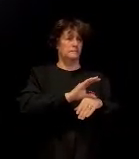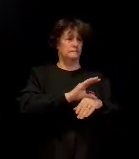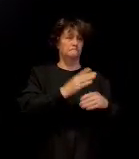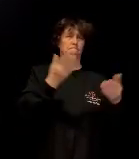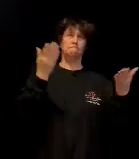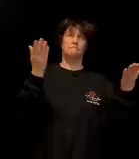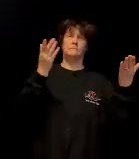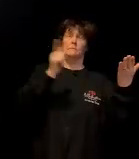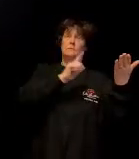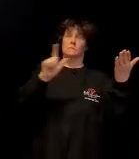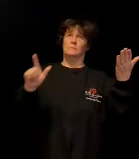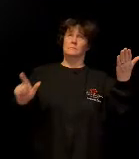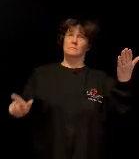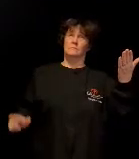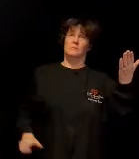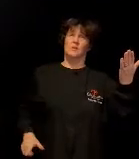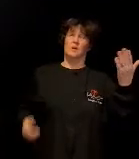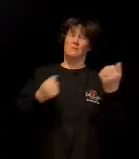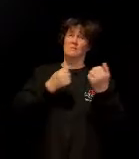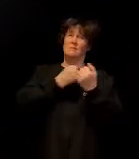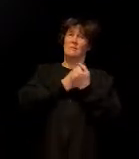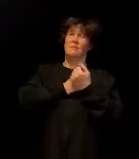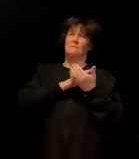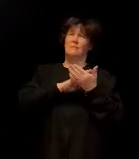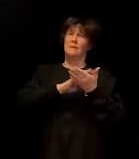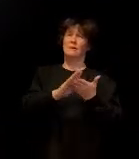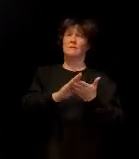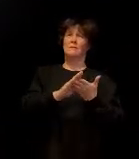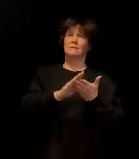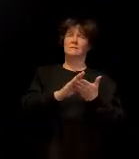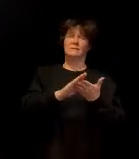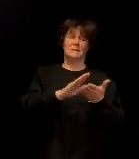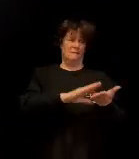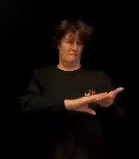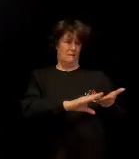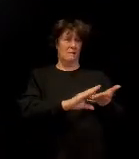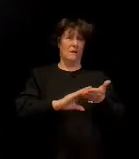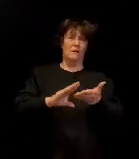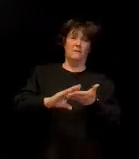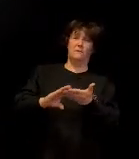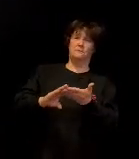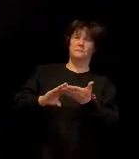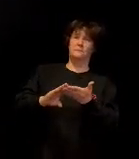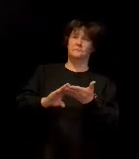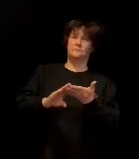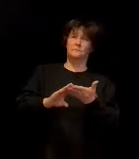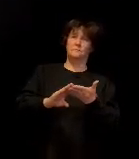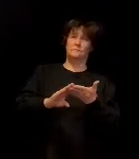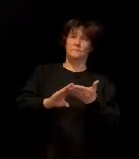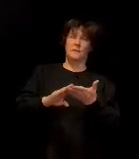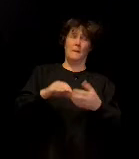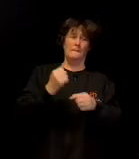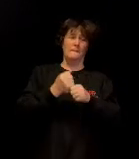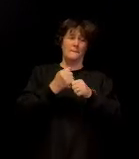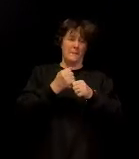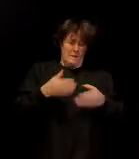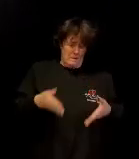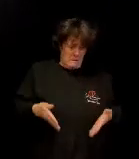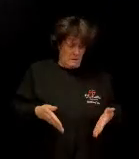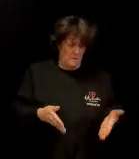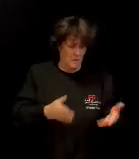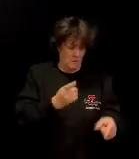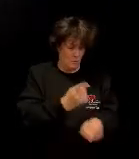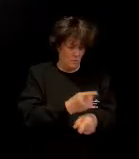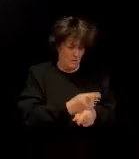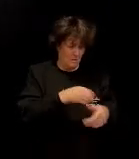are loving, you are kind, you are forgiving. Lord, set us on the right path inside